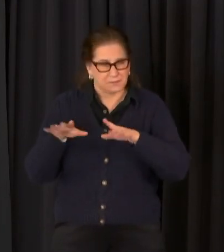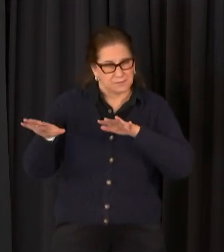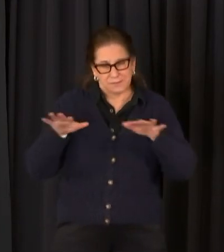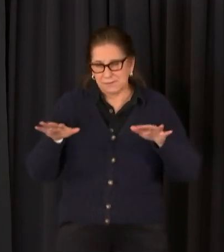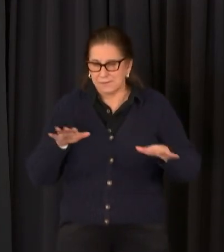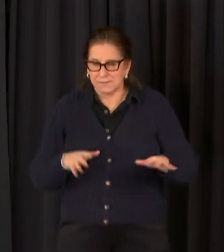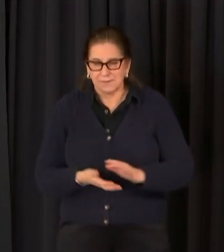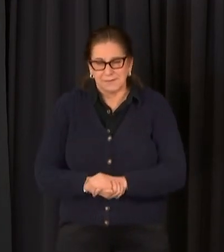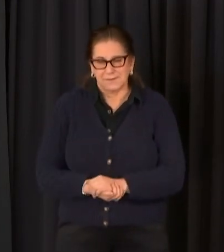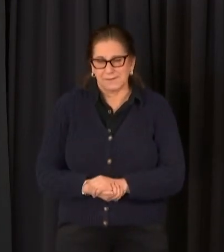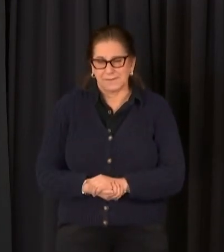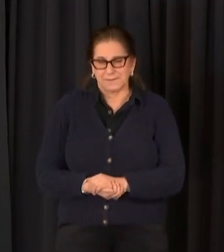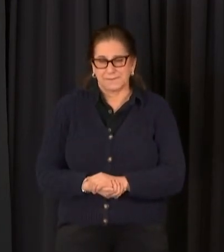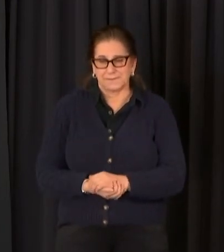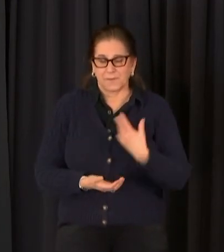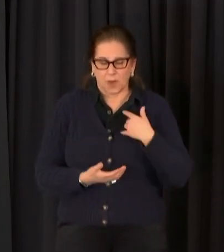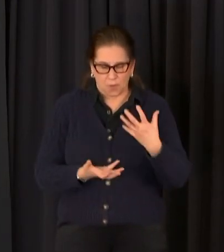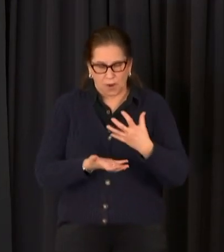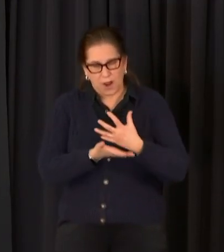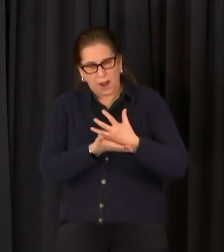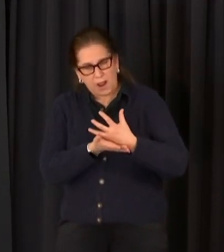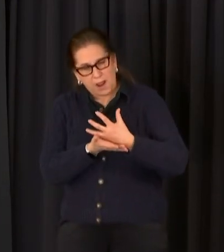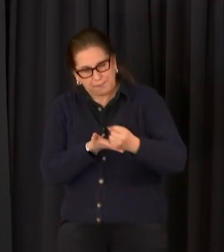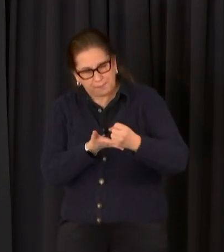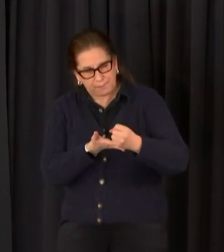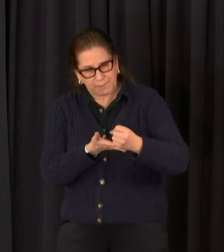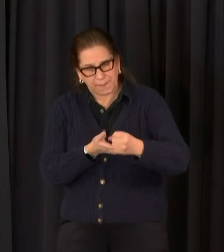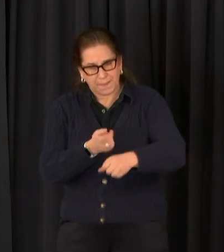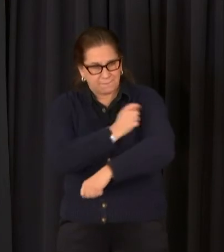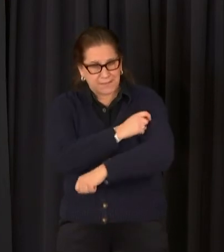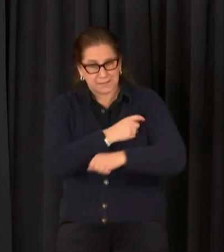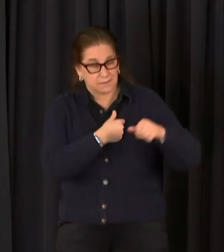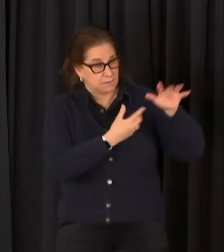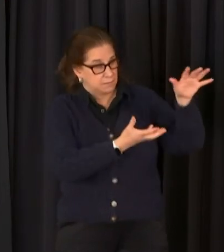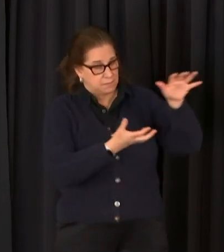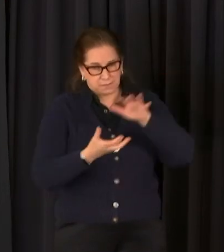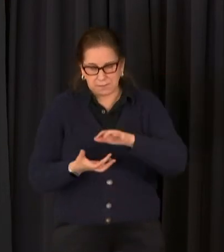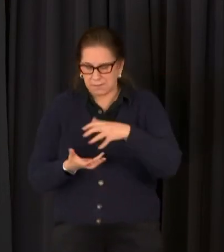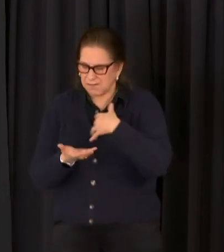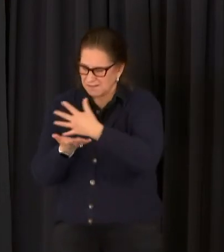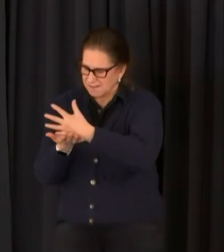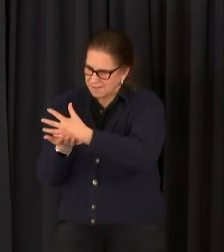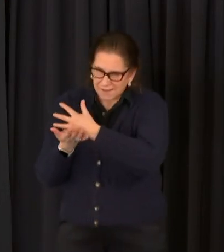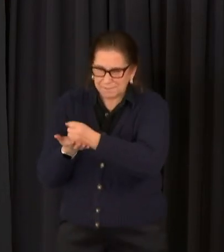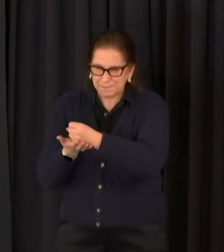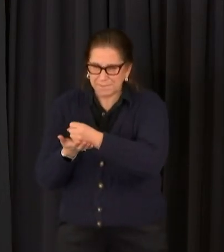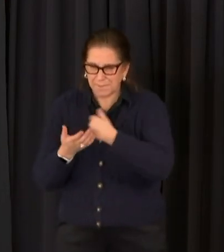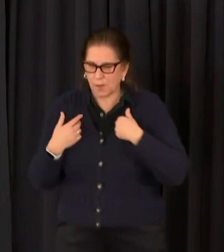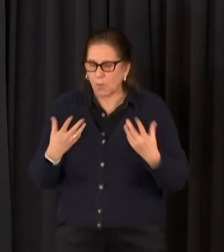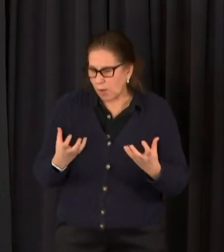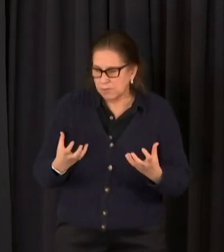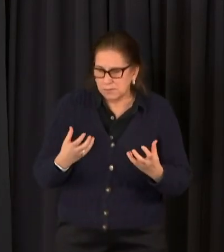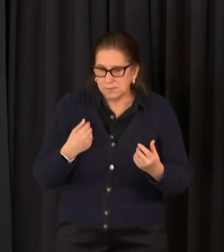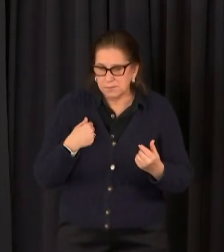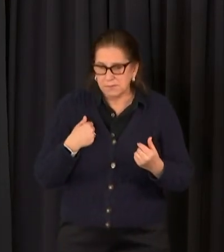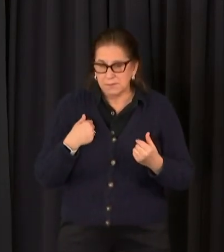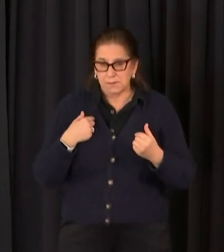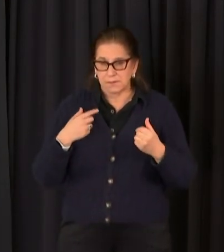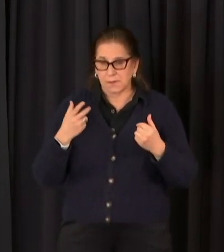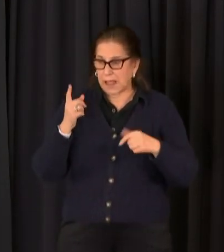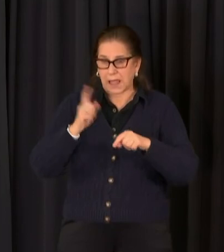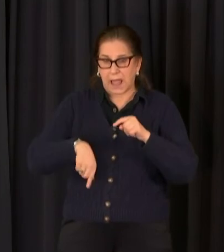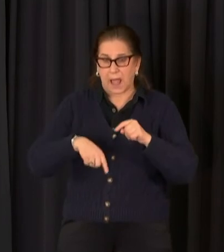as long as we're using up all the vaccine we get on a weekly basis, that's ideal in the goal, as opposed to